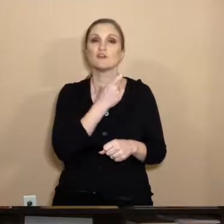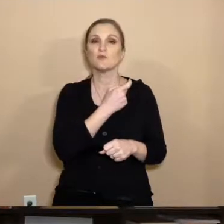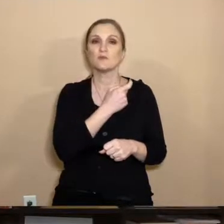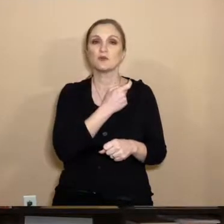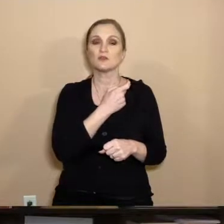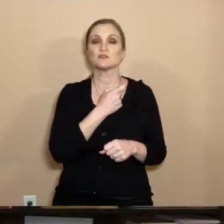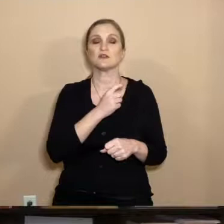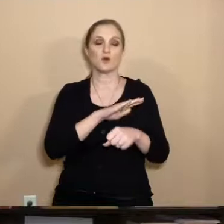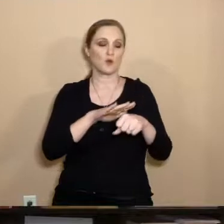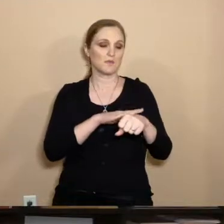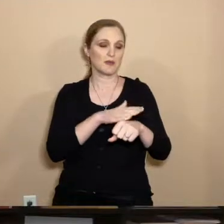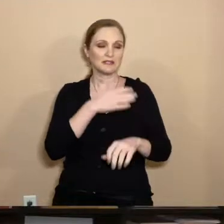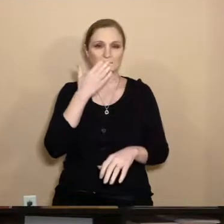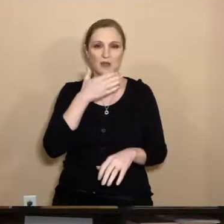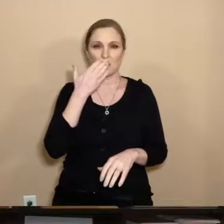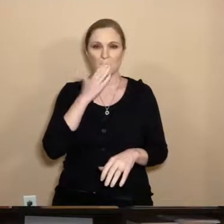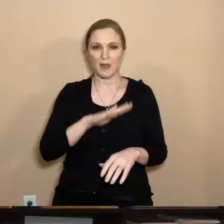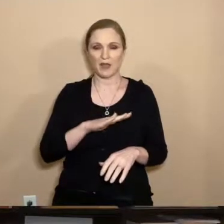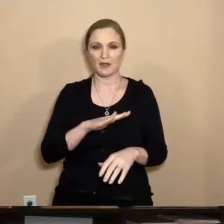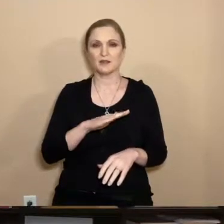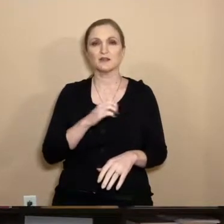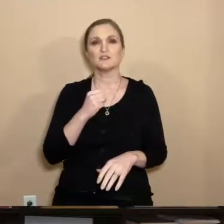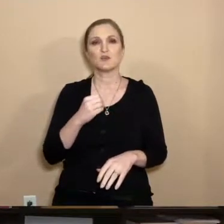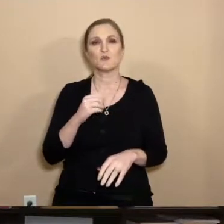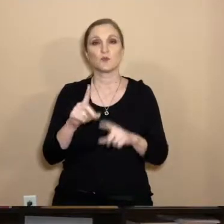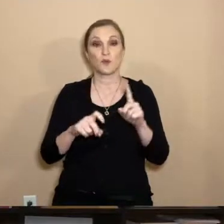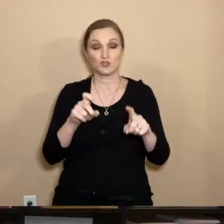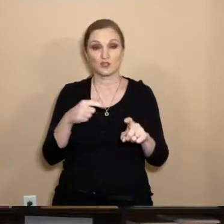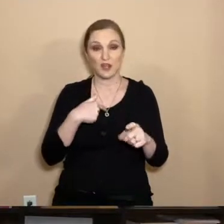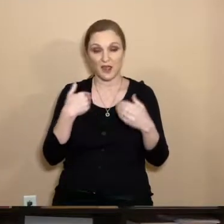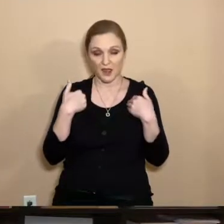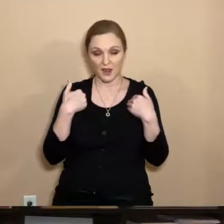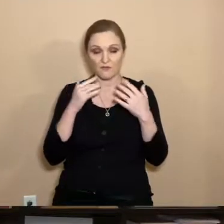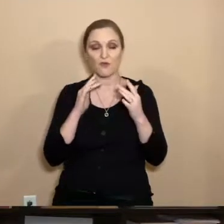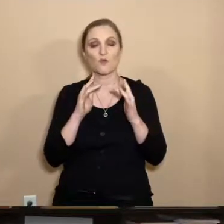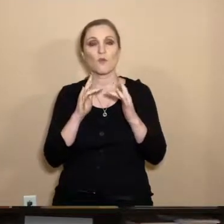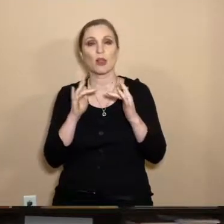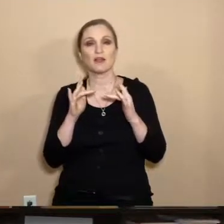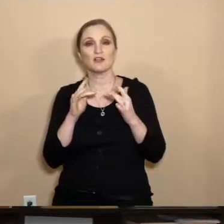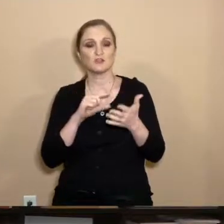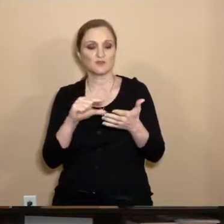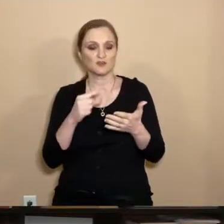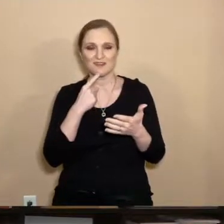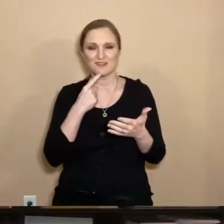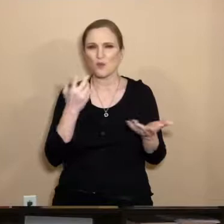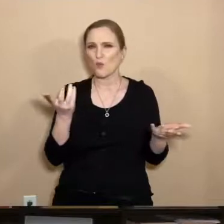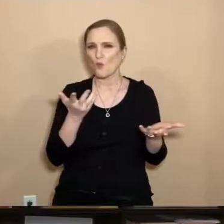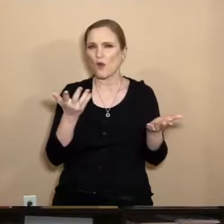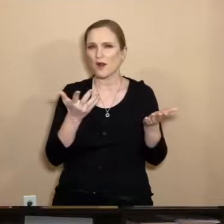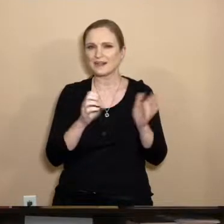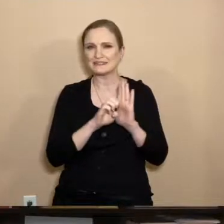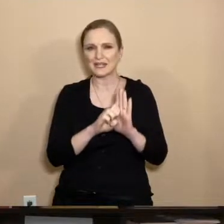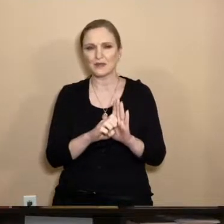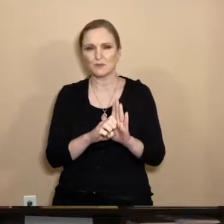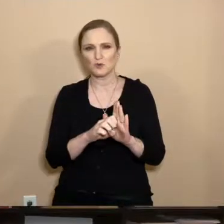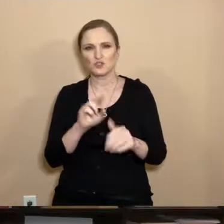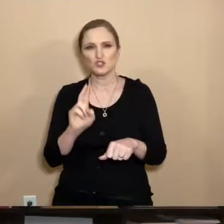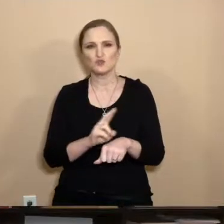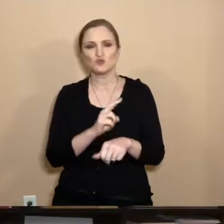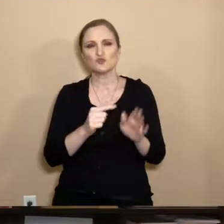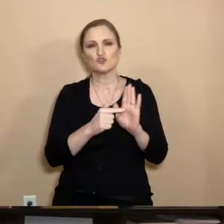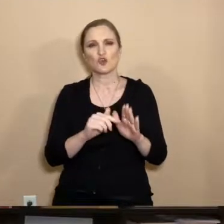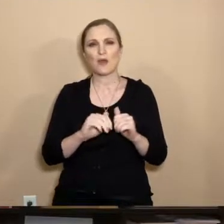outweighs wisdom and honor." And the questions that I have related to this verse says, what illustration is used to show how